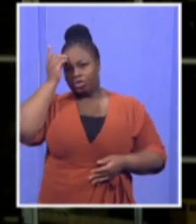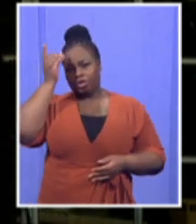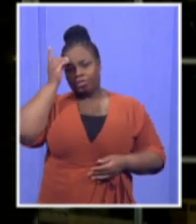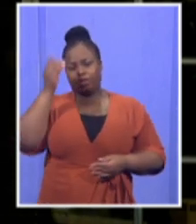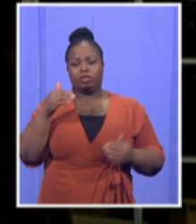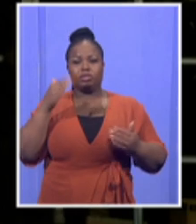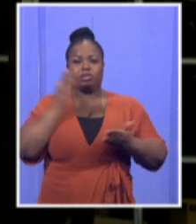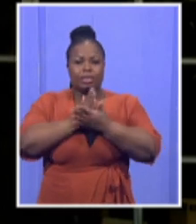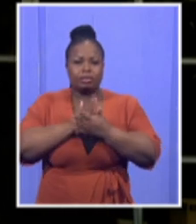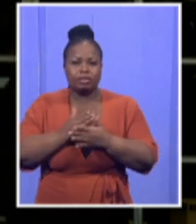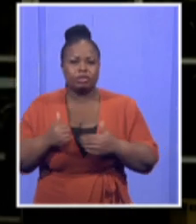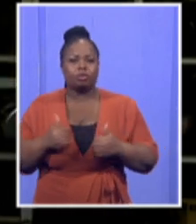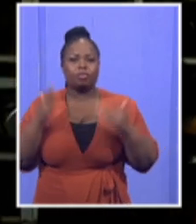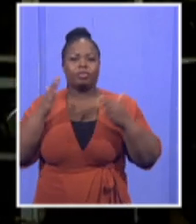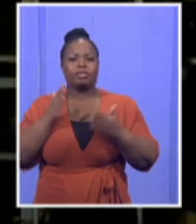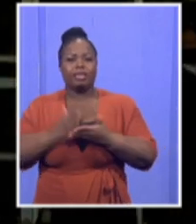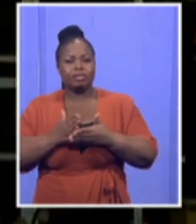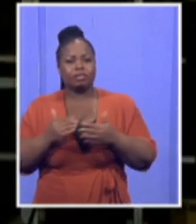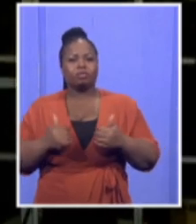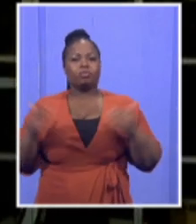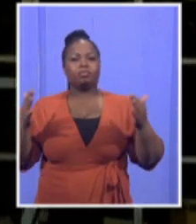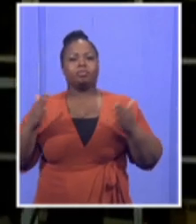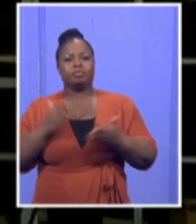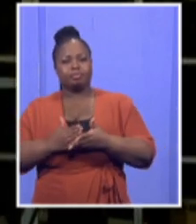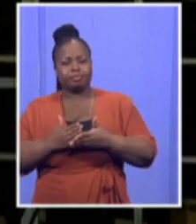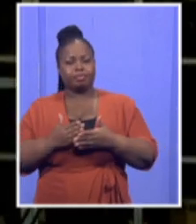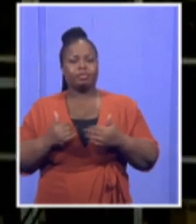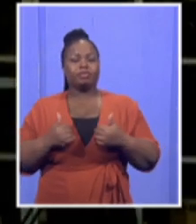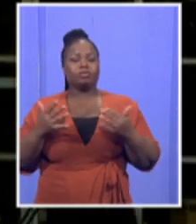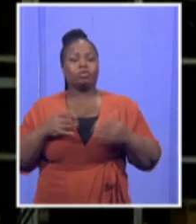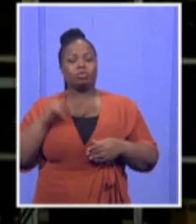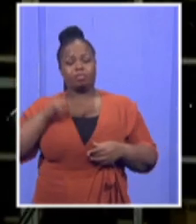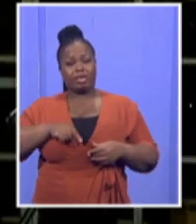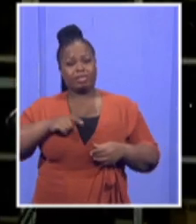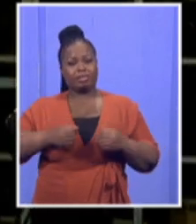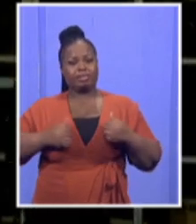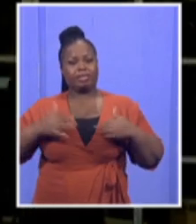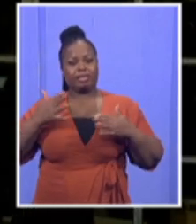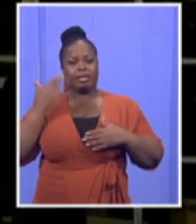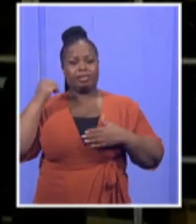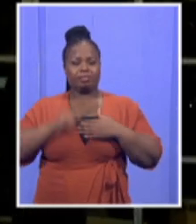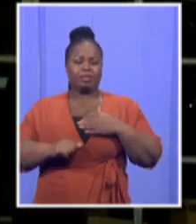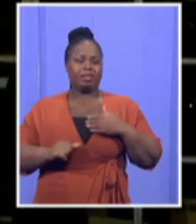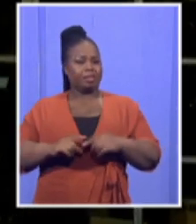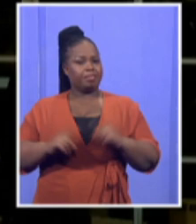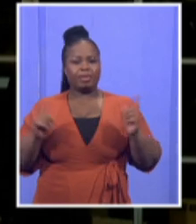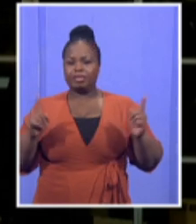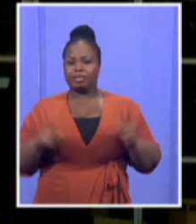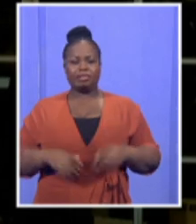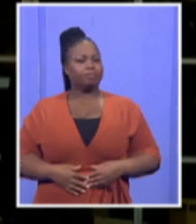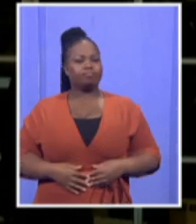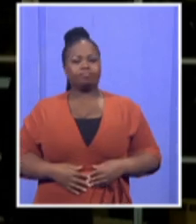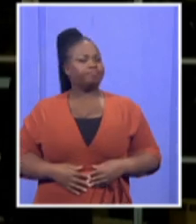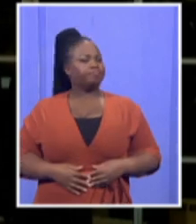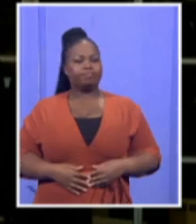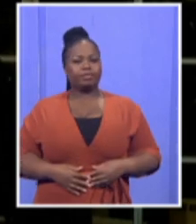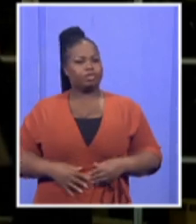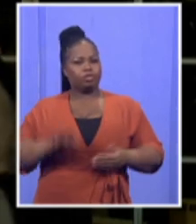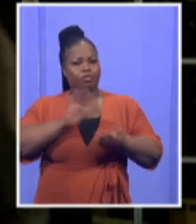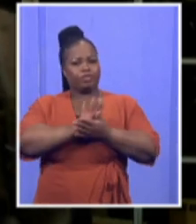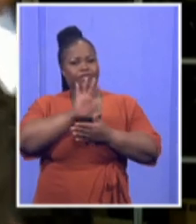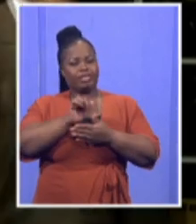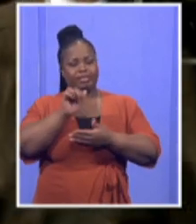stop-start affair, as you said, Desiree. The trial was supposed to start last month. However, the 15th, the 16th,